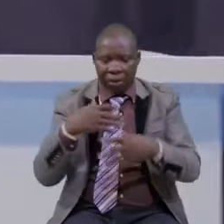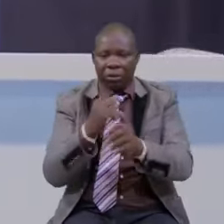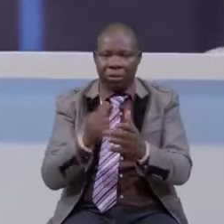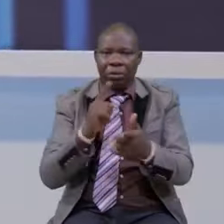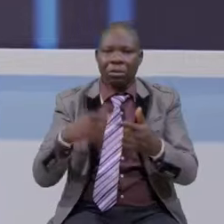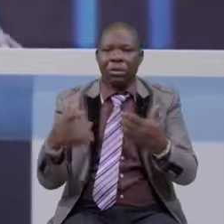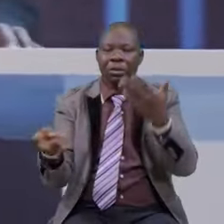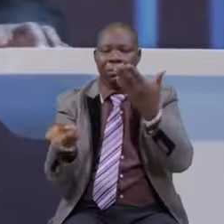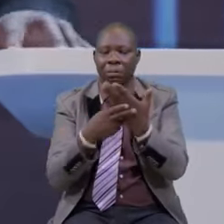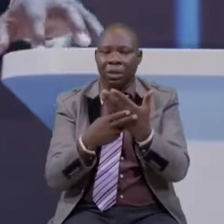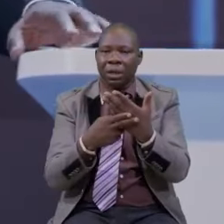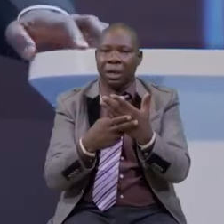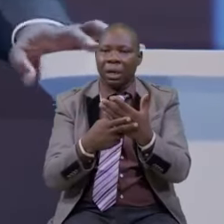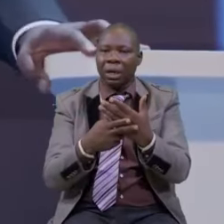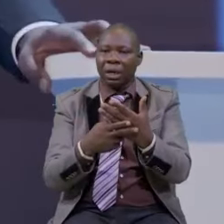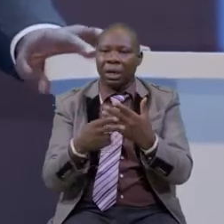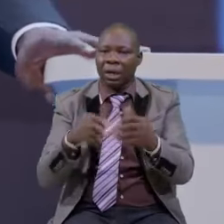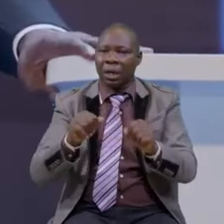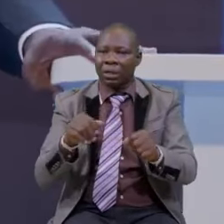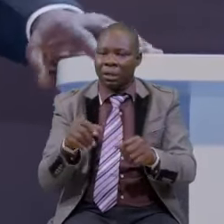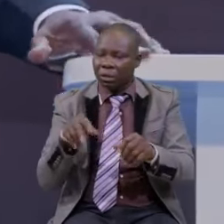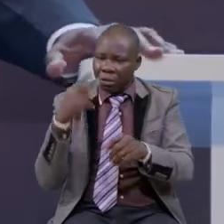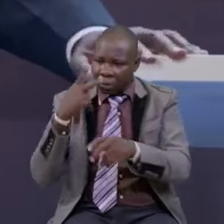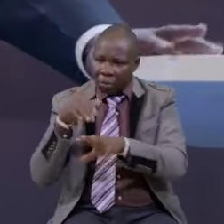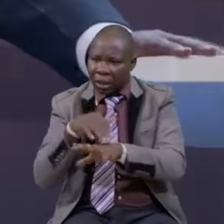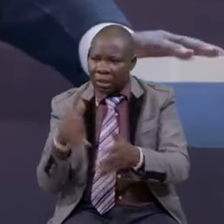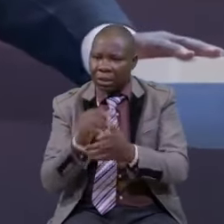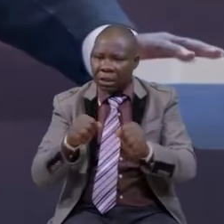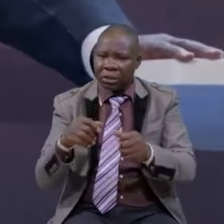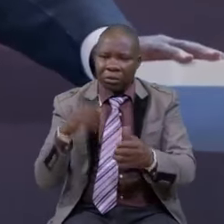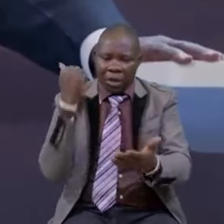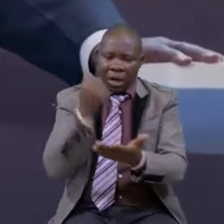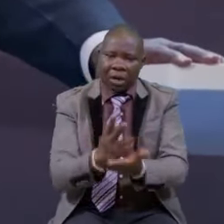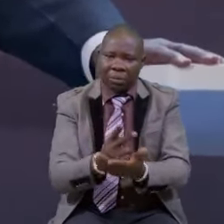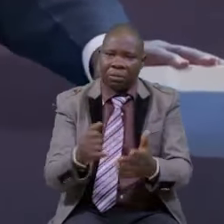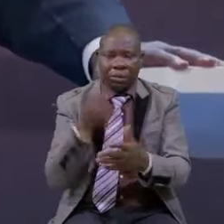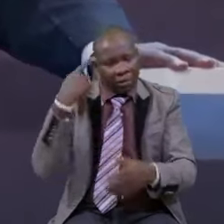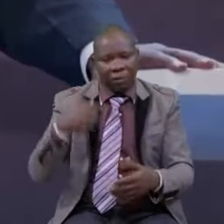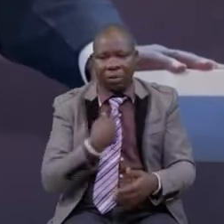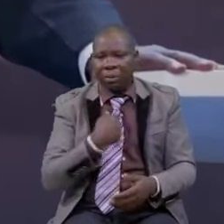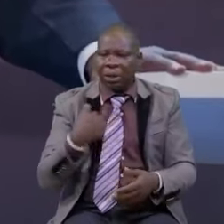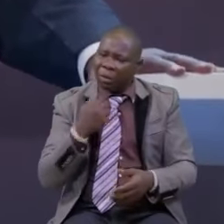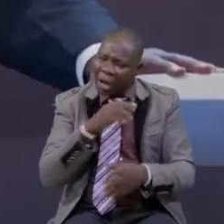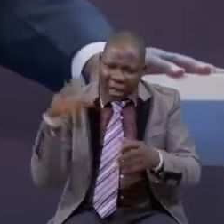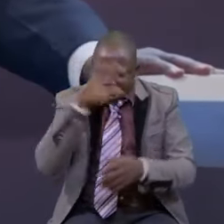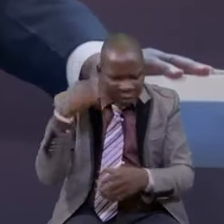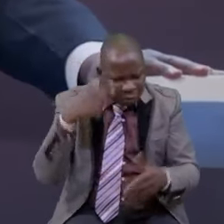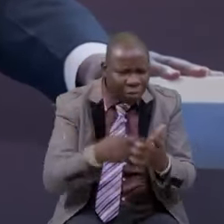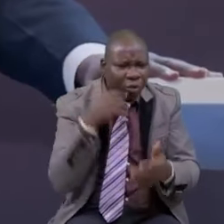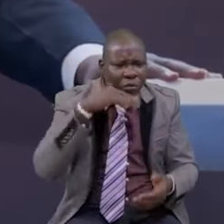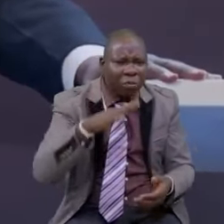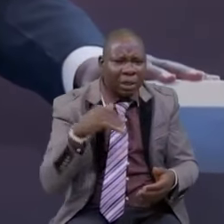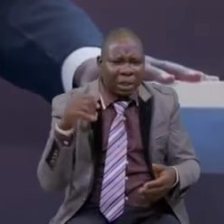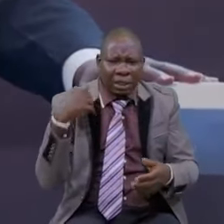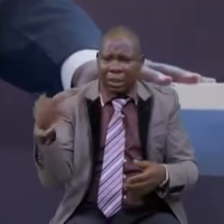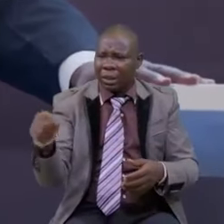interpret this for me? And he said, we've been looking for this woman. She has all this given unto her to live